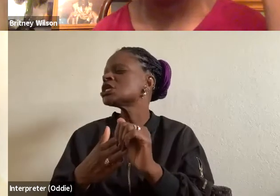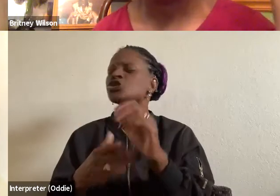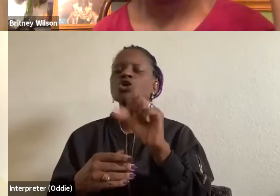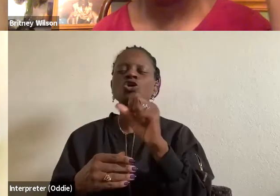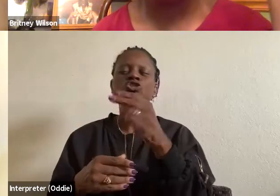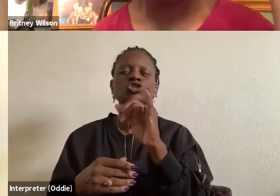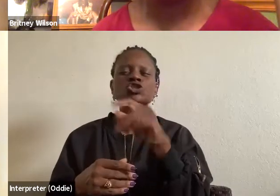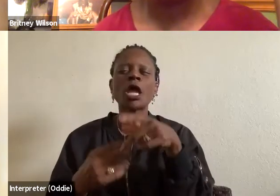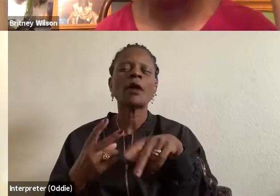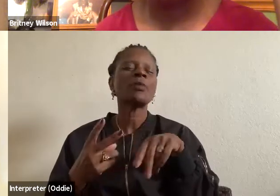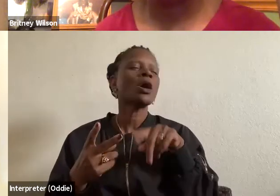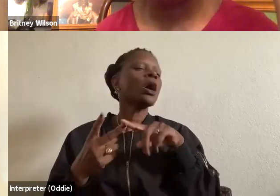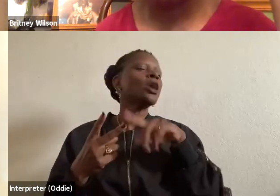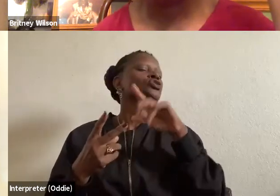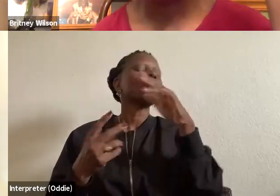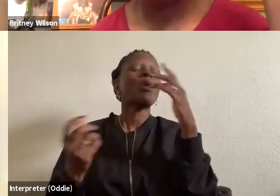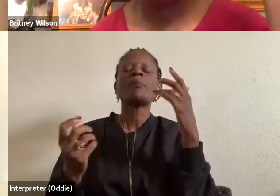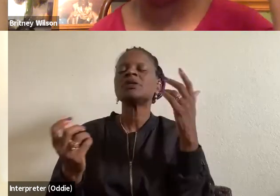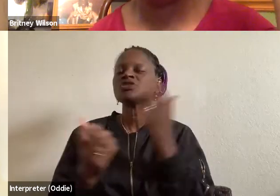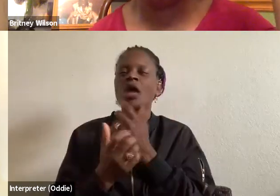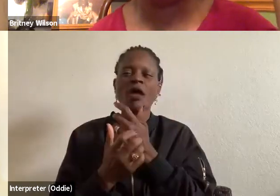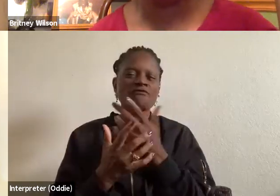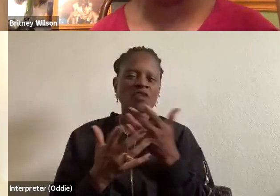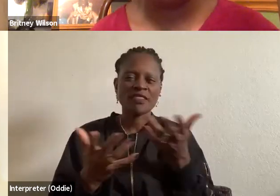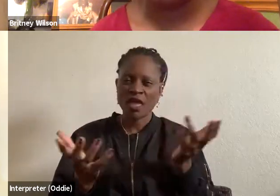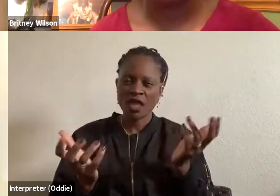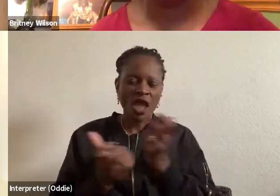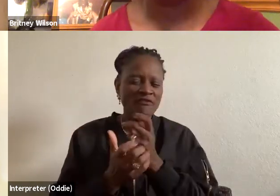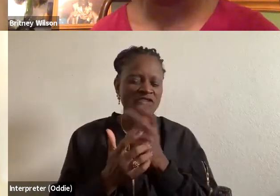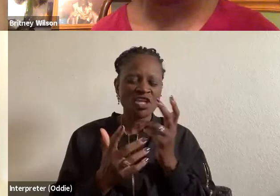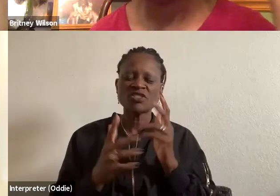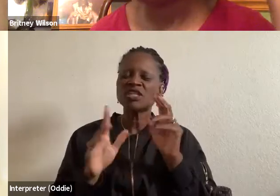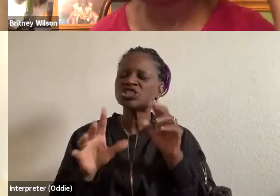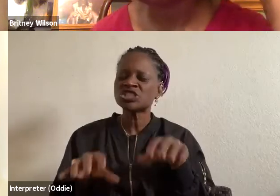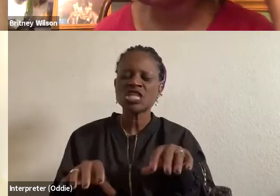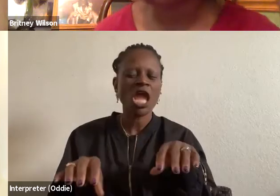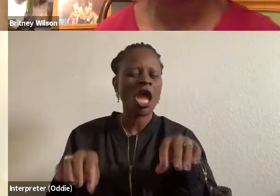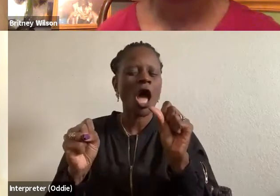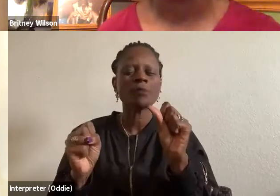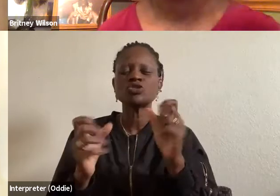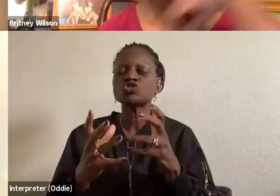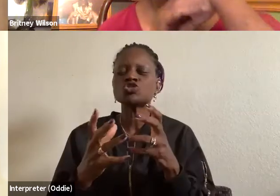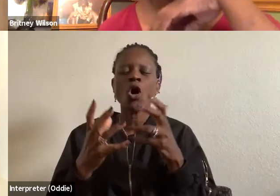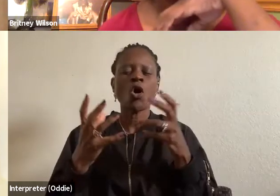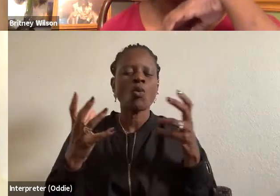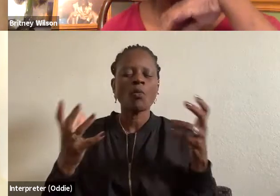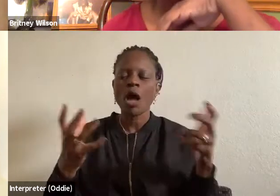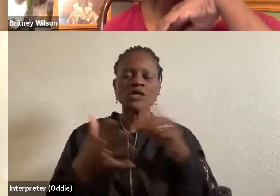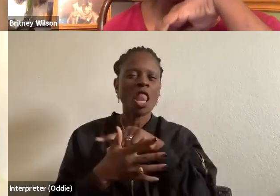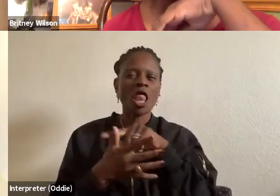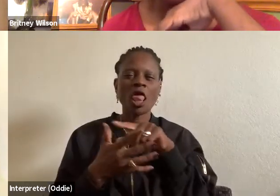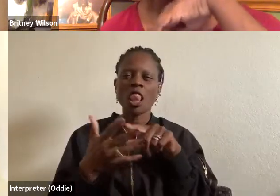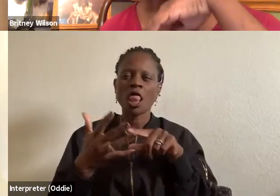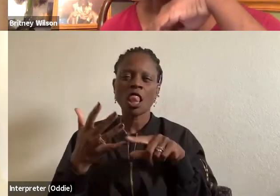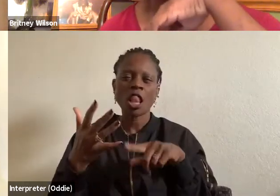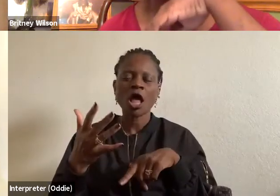intersectionality, and your track record is not very good. Mm-hmm. And, you know, other experiences